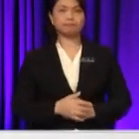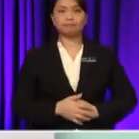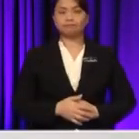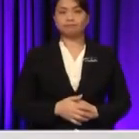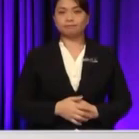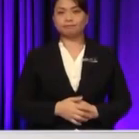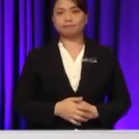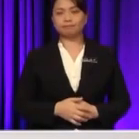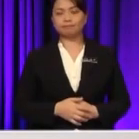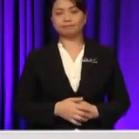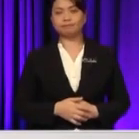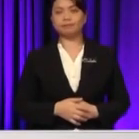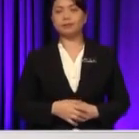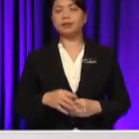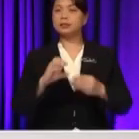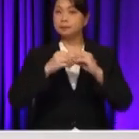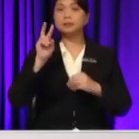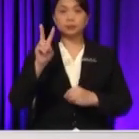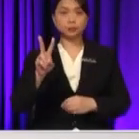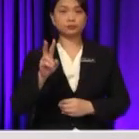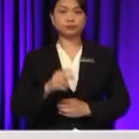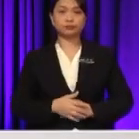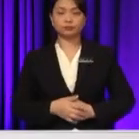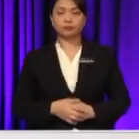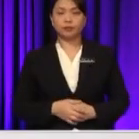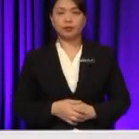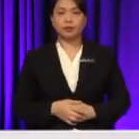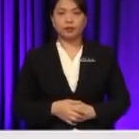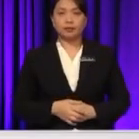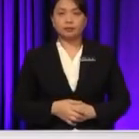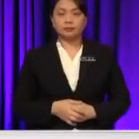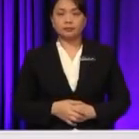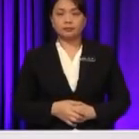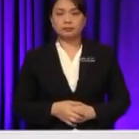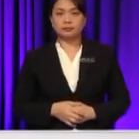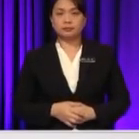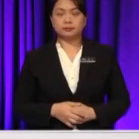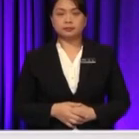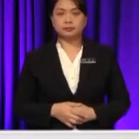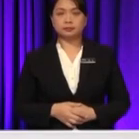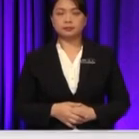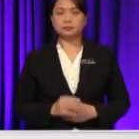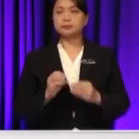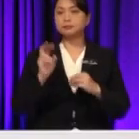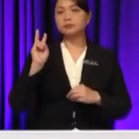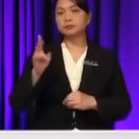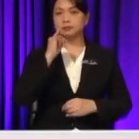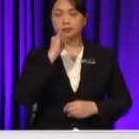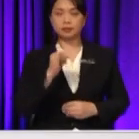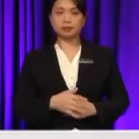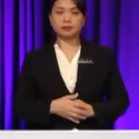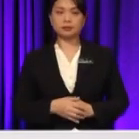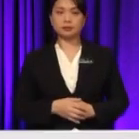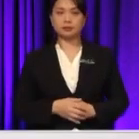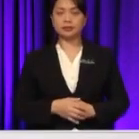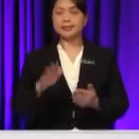Number two. Okay, number two. All right, Fika, okay. Can you please show which adjective you got? Number two is